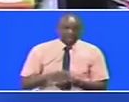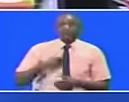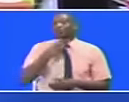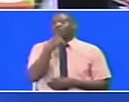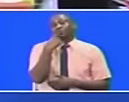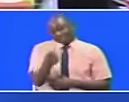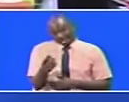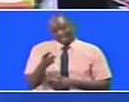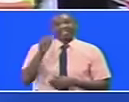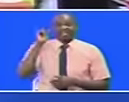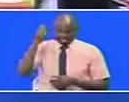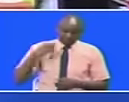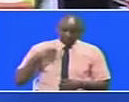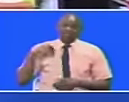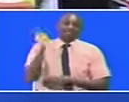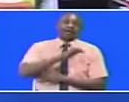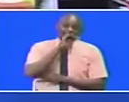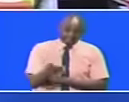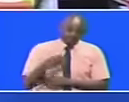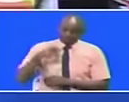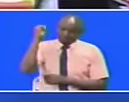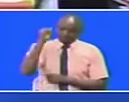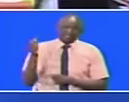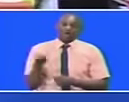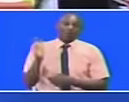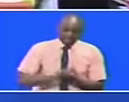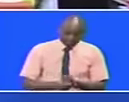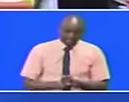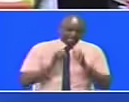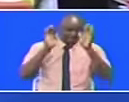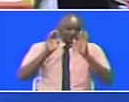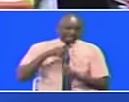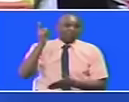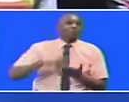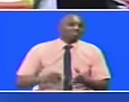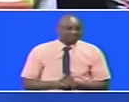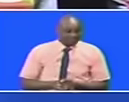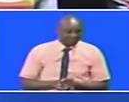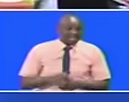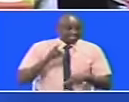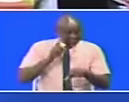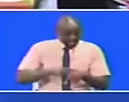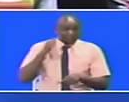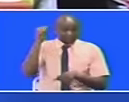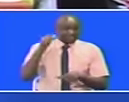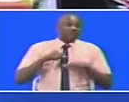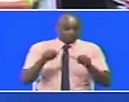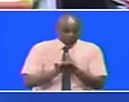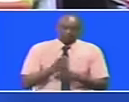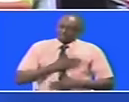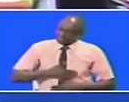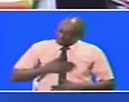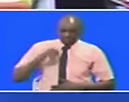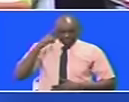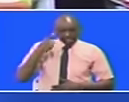that we are back in town and we want to do politics, and most important, as we do our politics, let us think